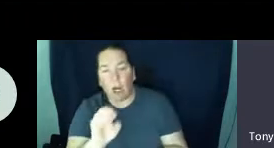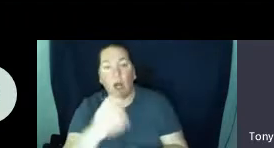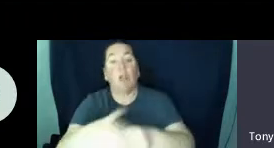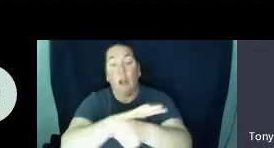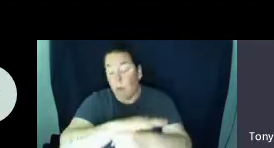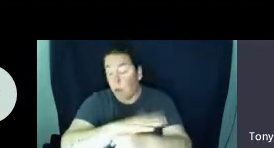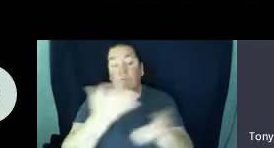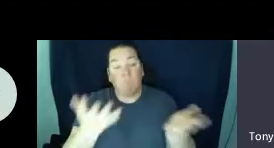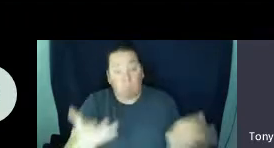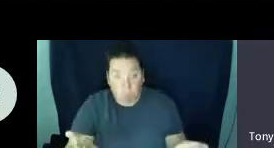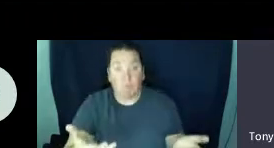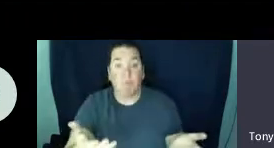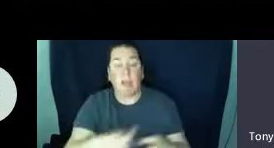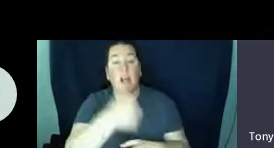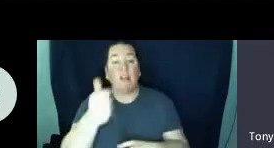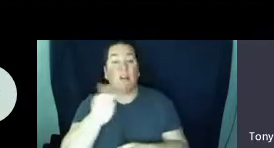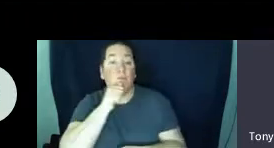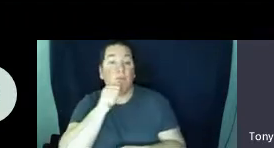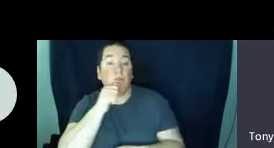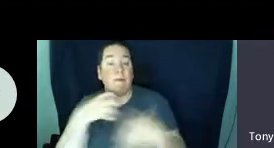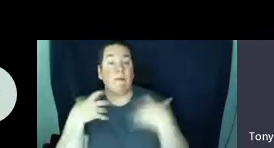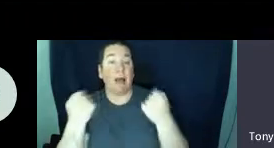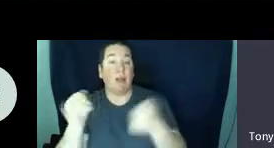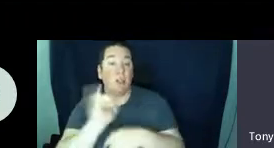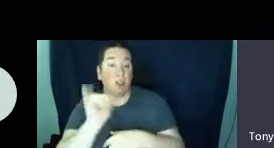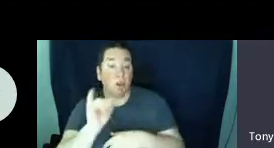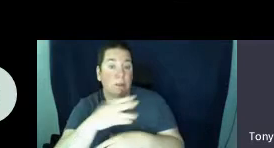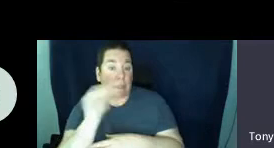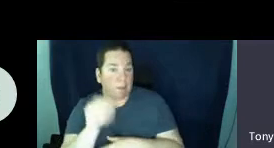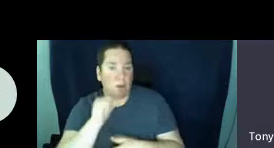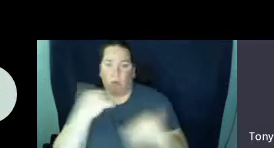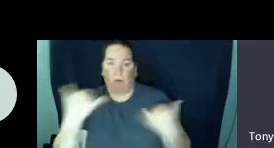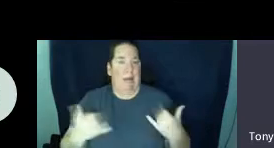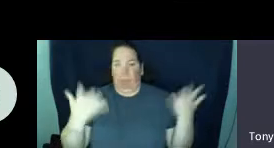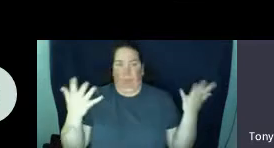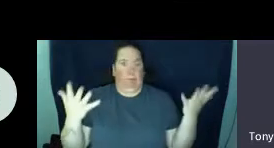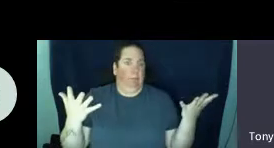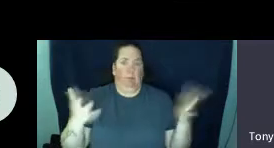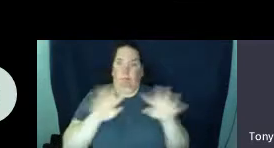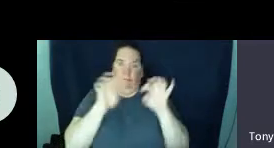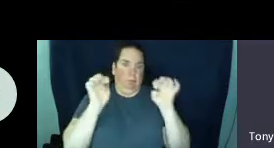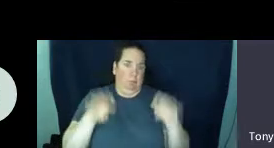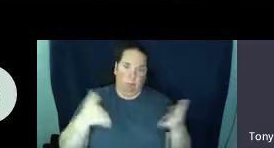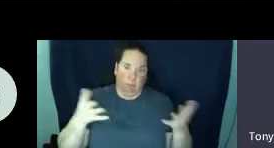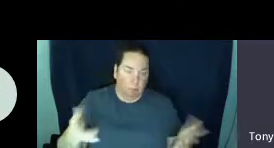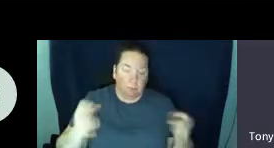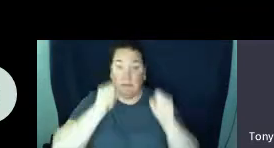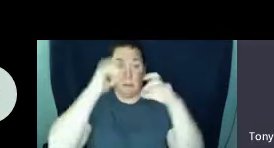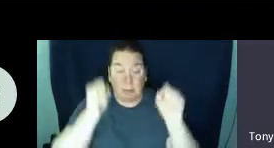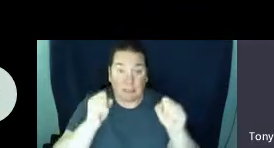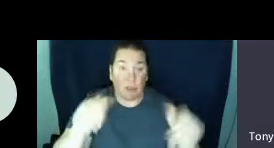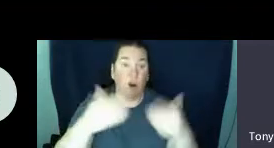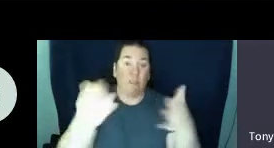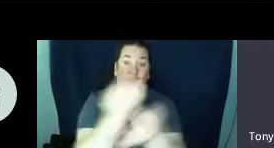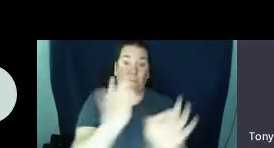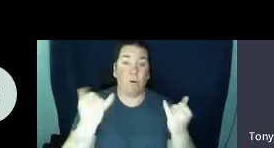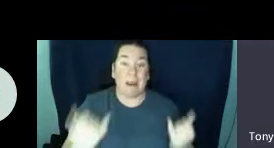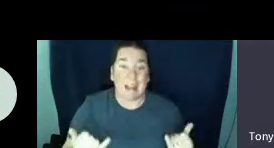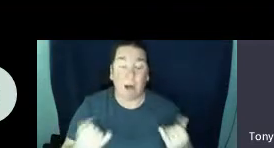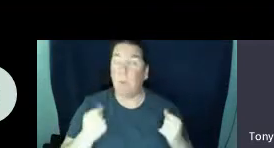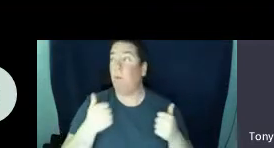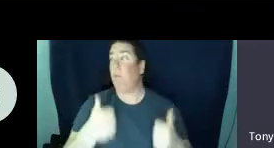so would other private health insurance companies. We don't really know at this point. It's really amazing that they're offered for free right now.